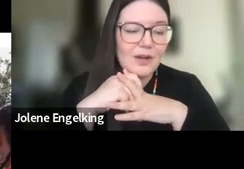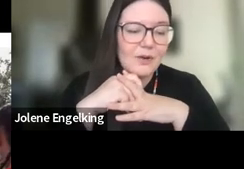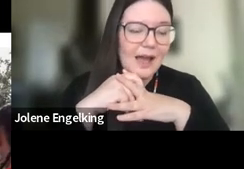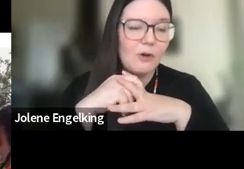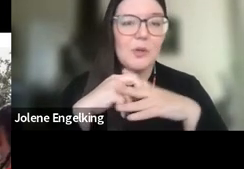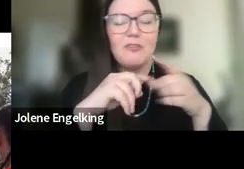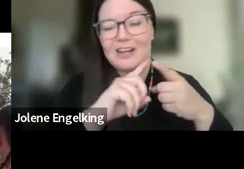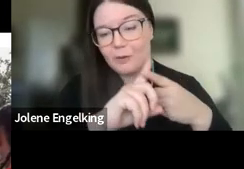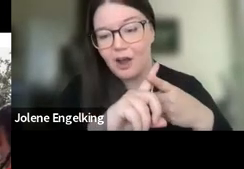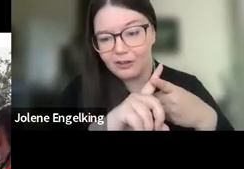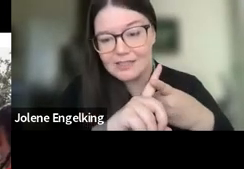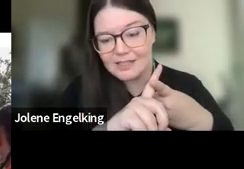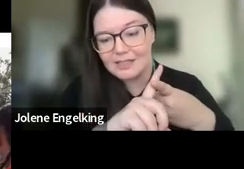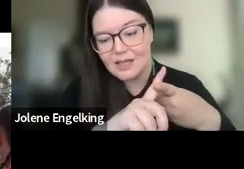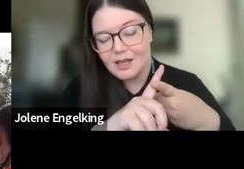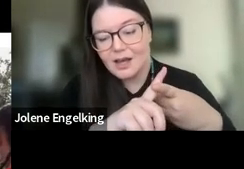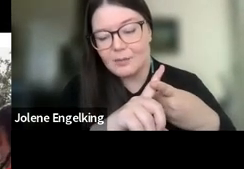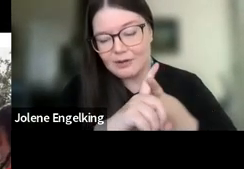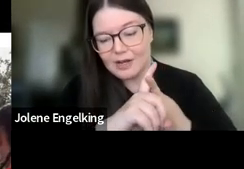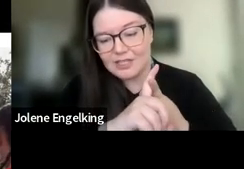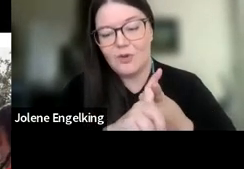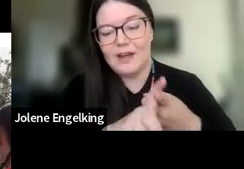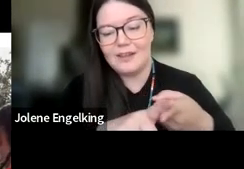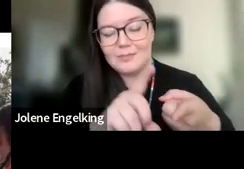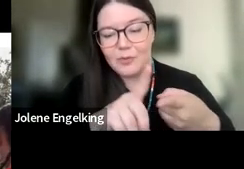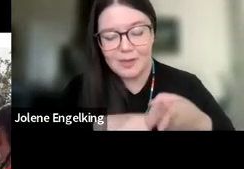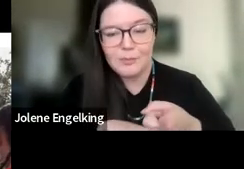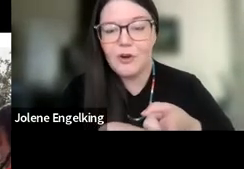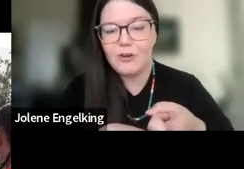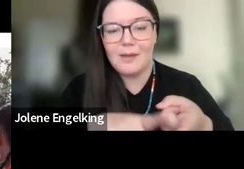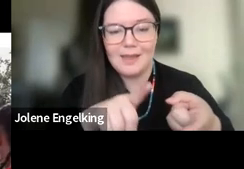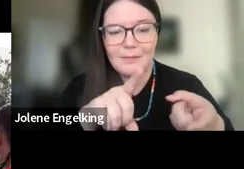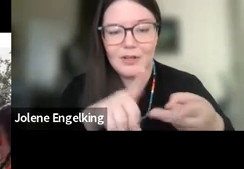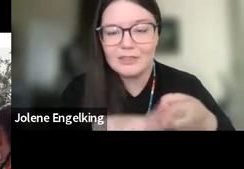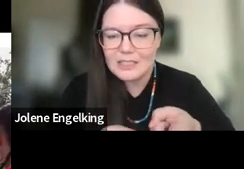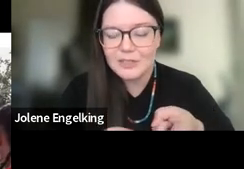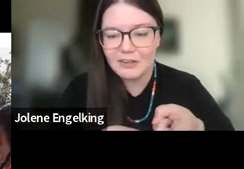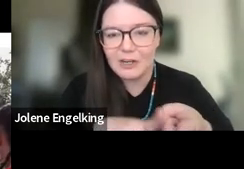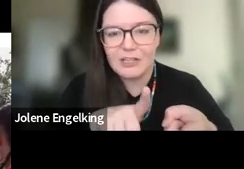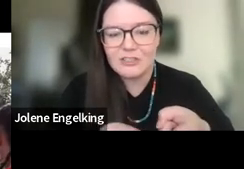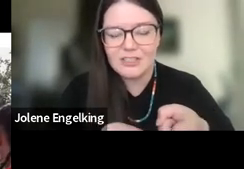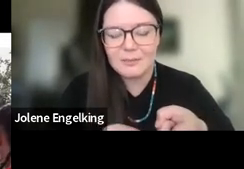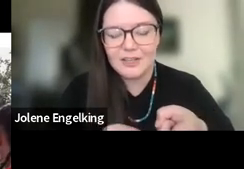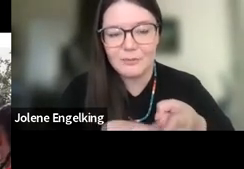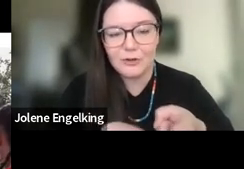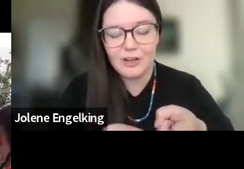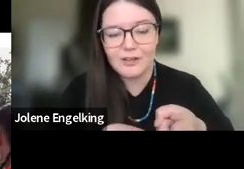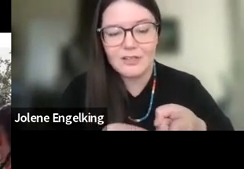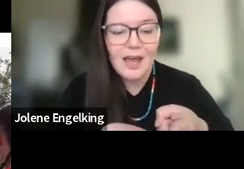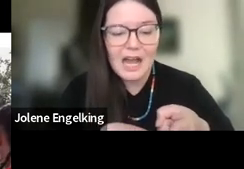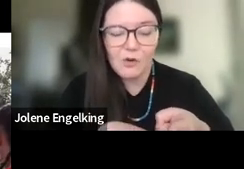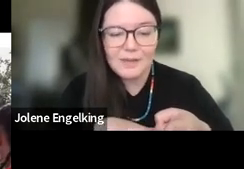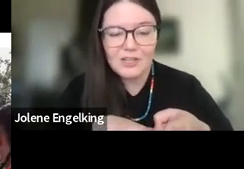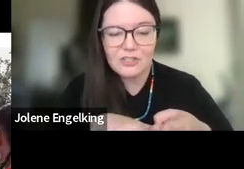thinking about how are we writing our policies around sexual violence, both through our program and multidisciplinary or interdisciplinary